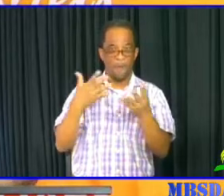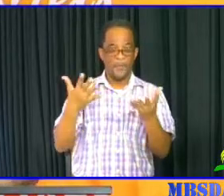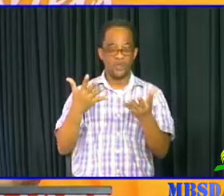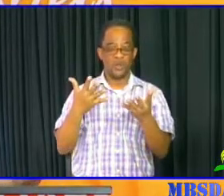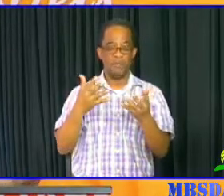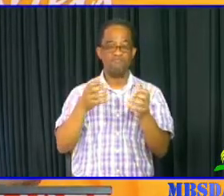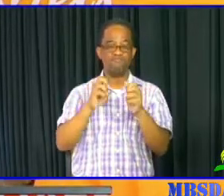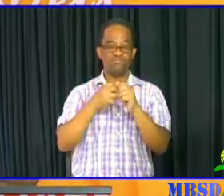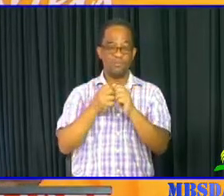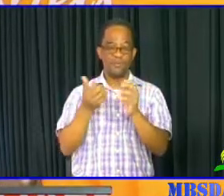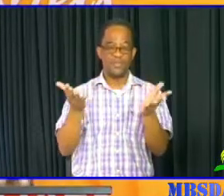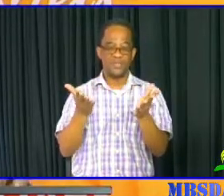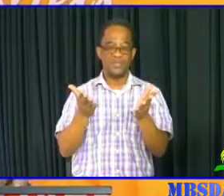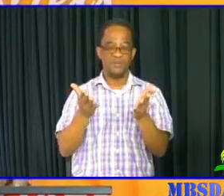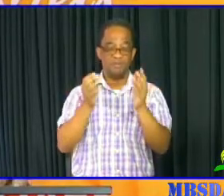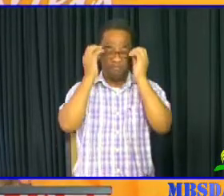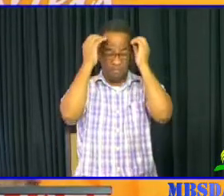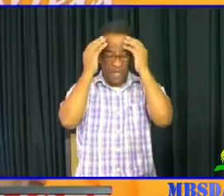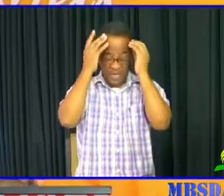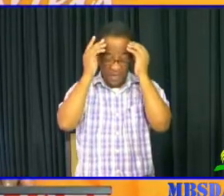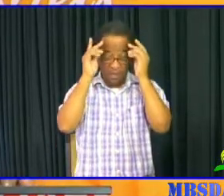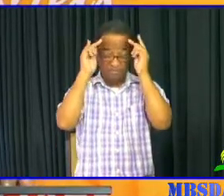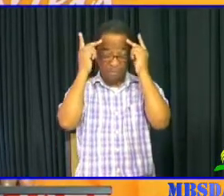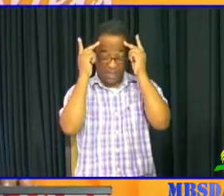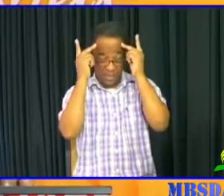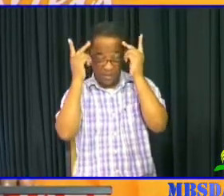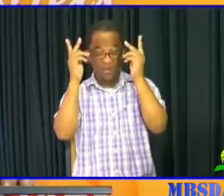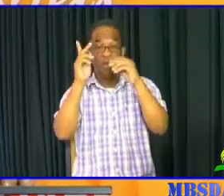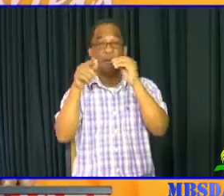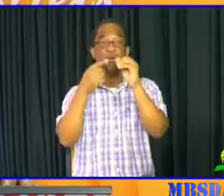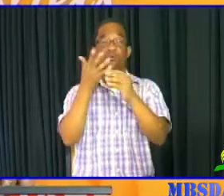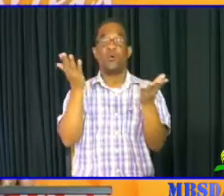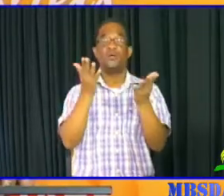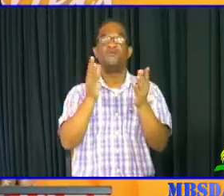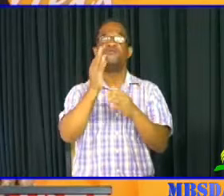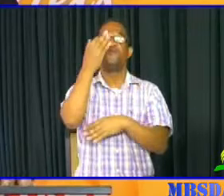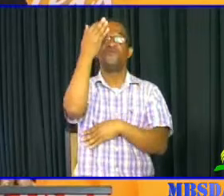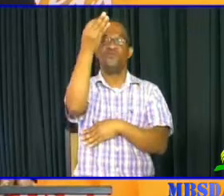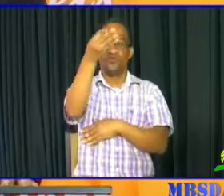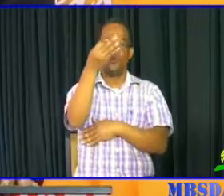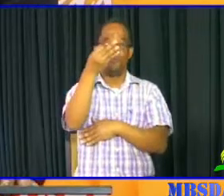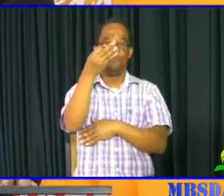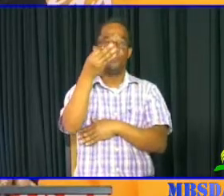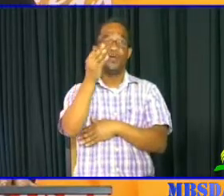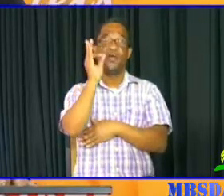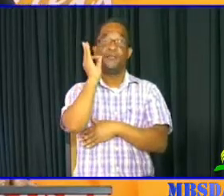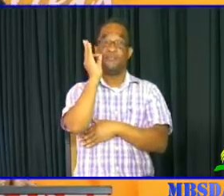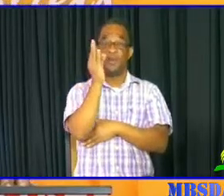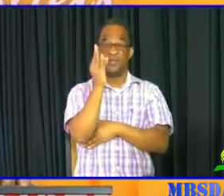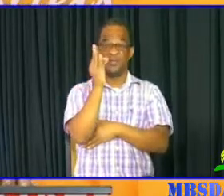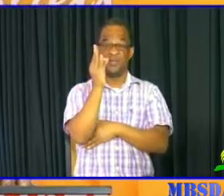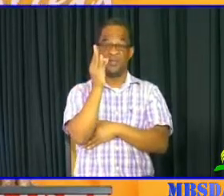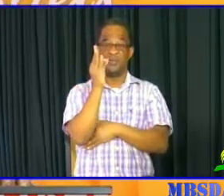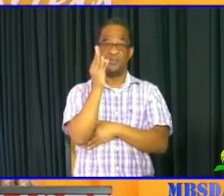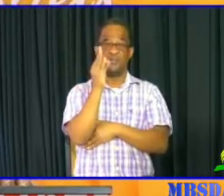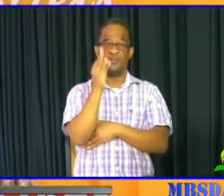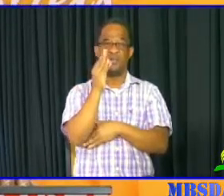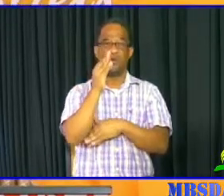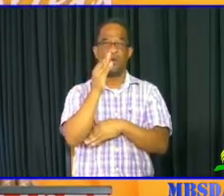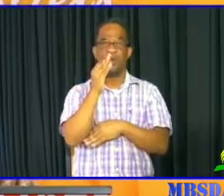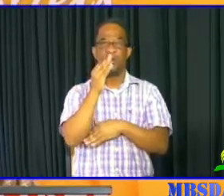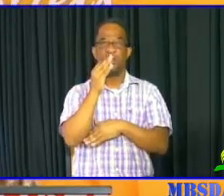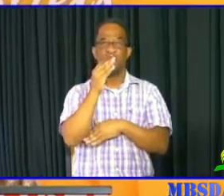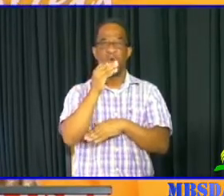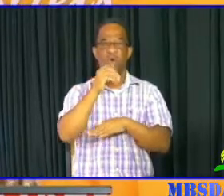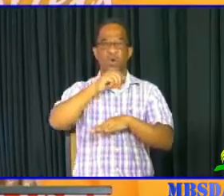uncertainty, anxiety, and apprehension about the future. Pastor Fletcher is an ordained minister